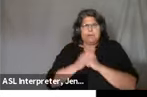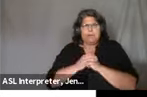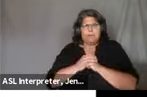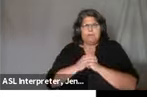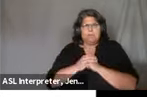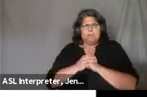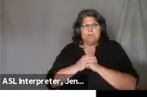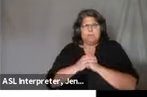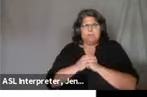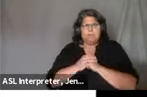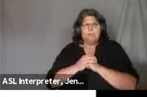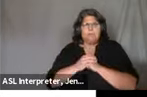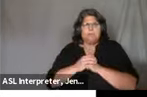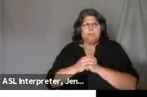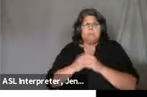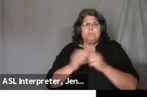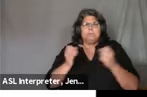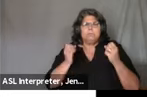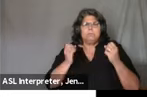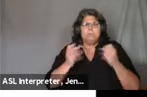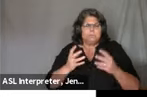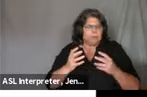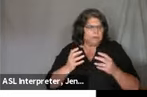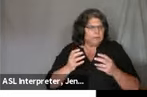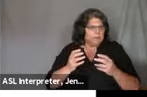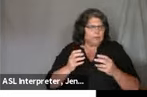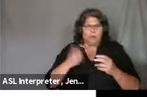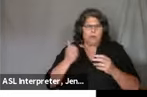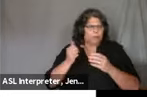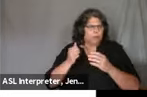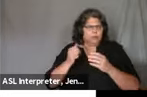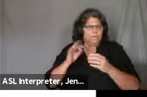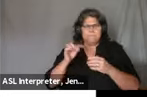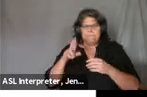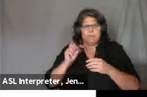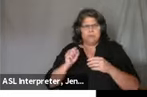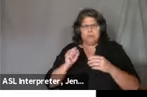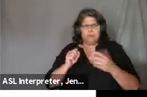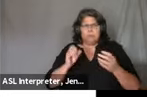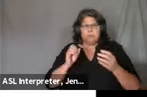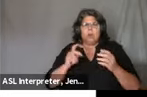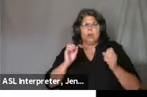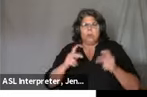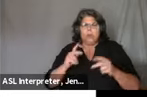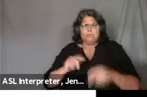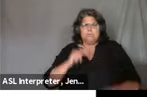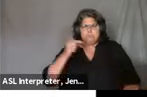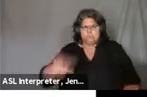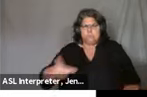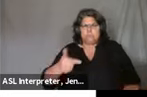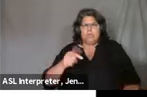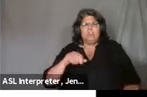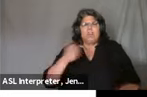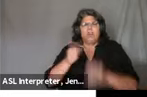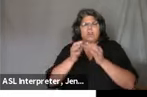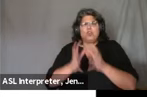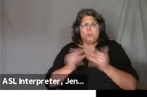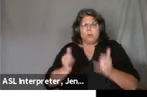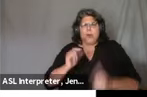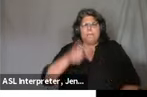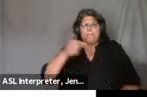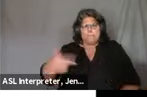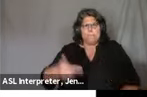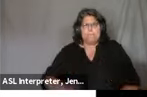are a lot of project features that are standard measures that Caltrans requires on all